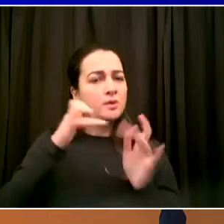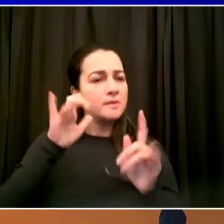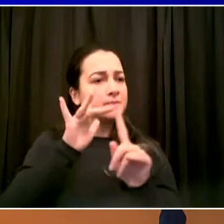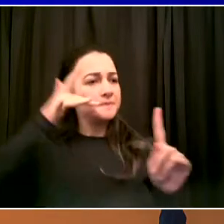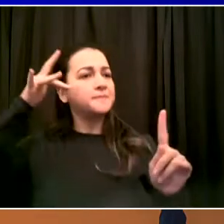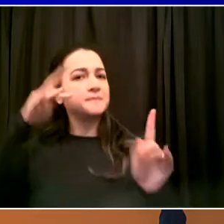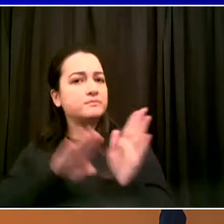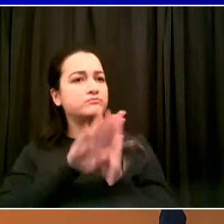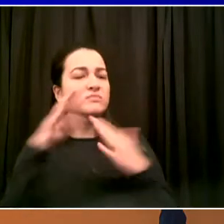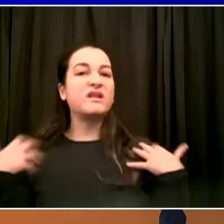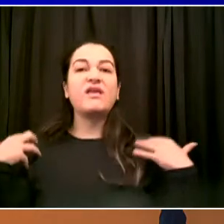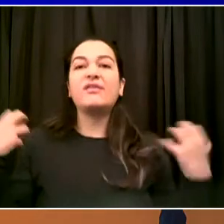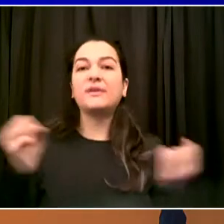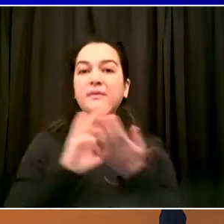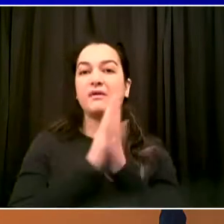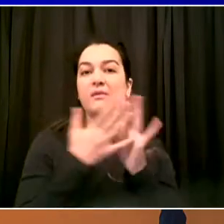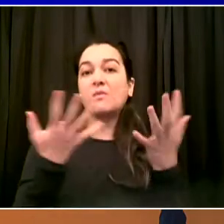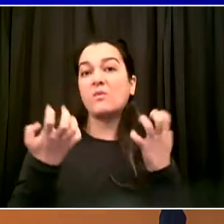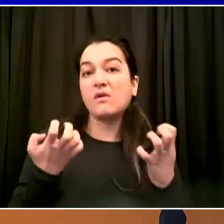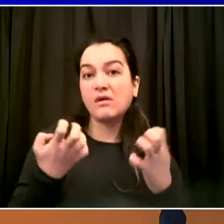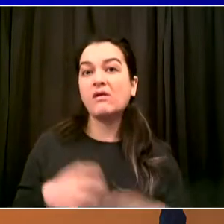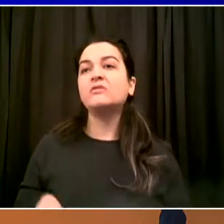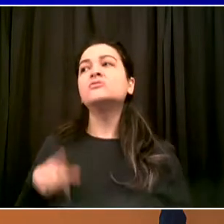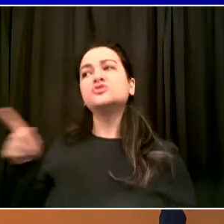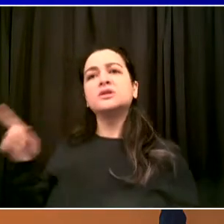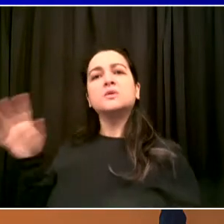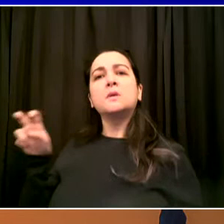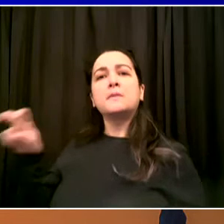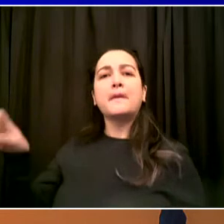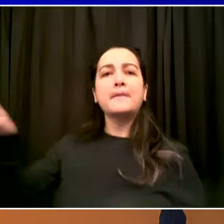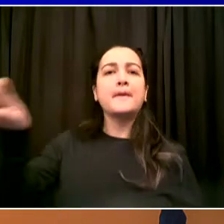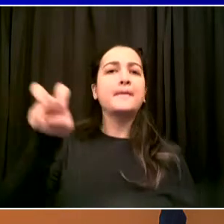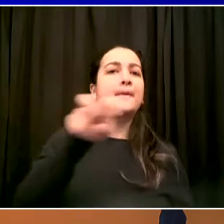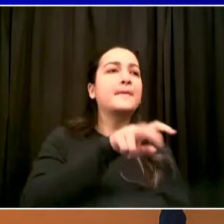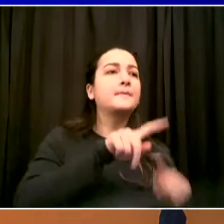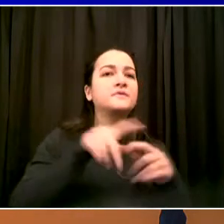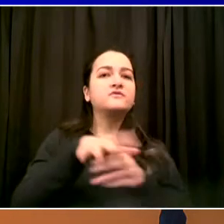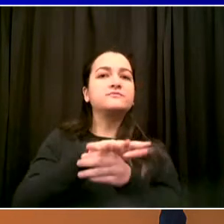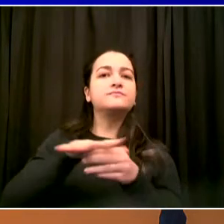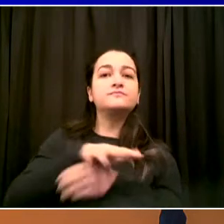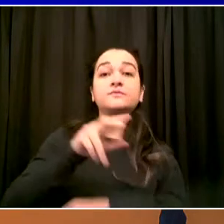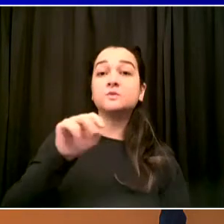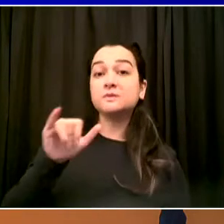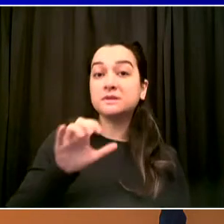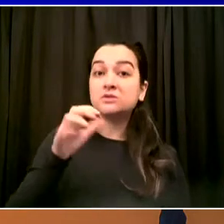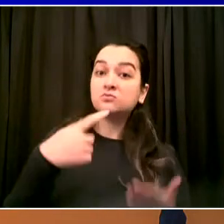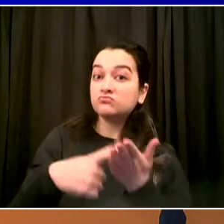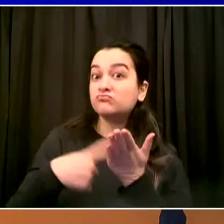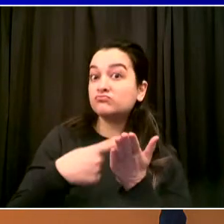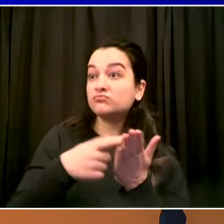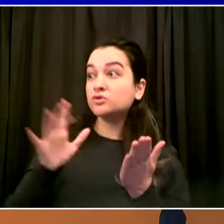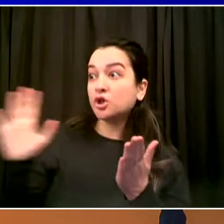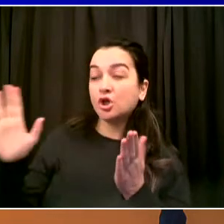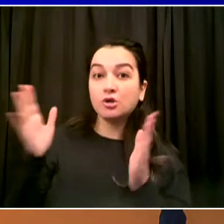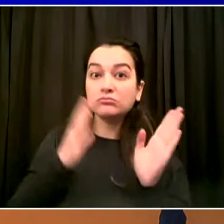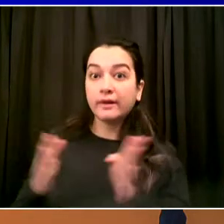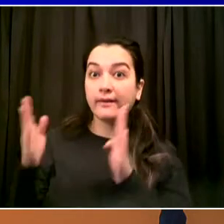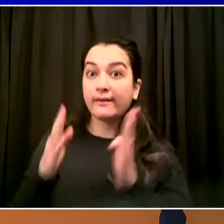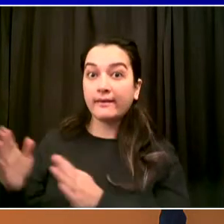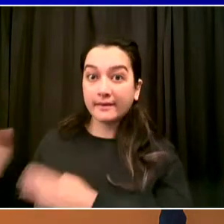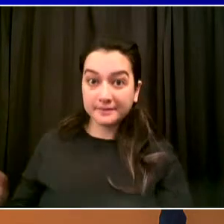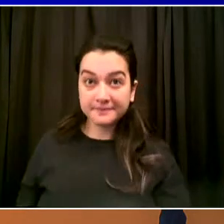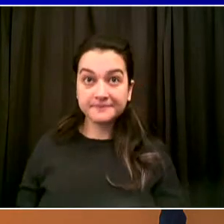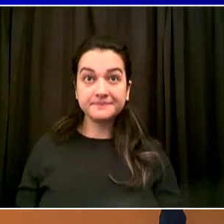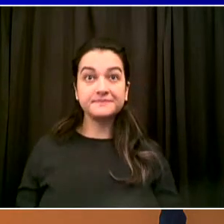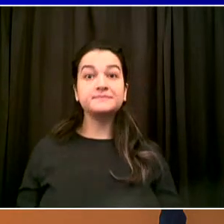recovery, we need to keep focusing on vaccination. Now, we talked yesterday, we've really got set back